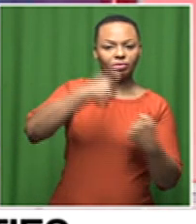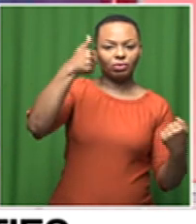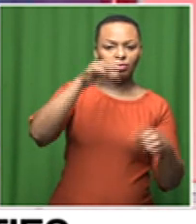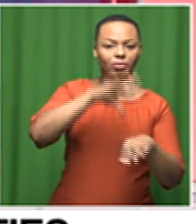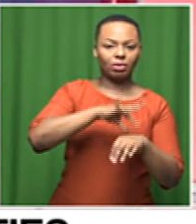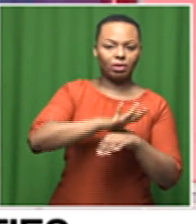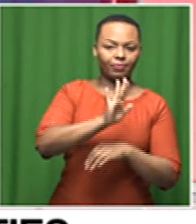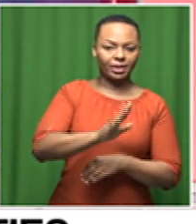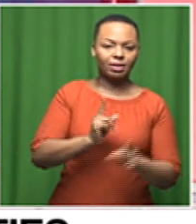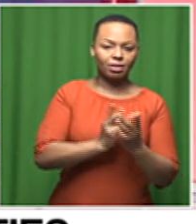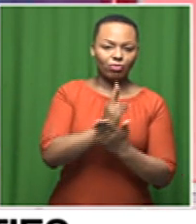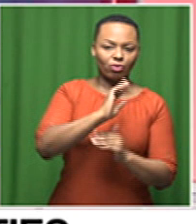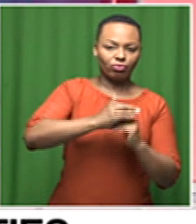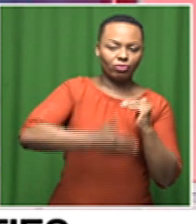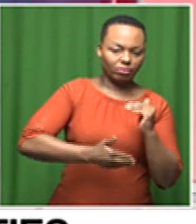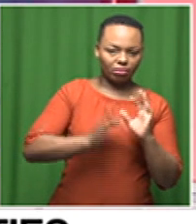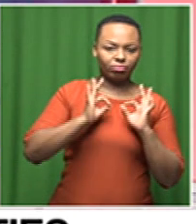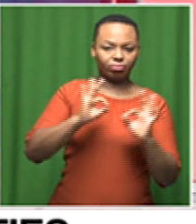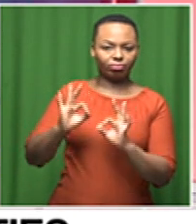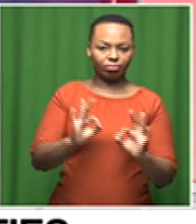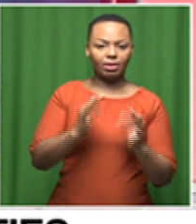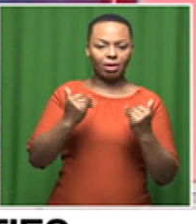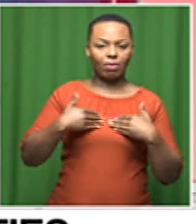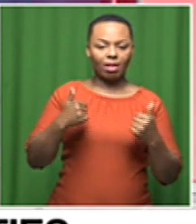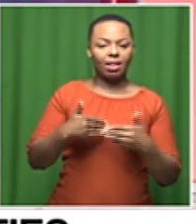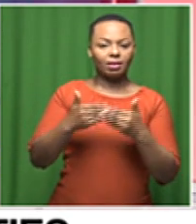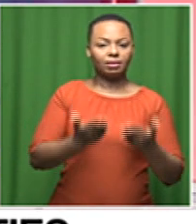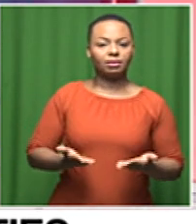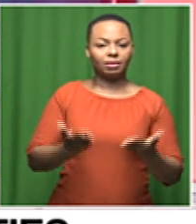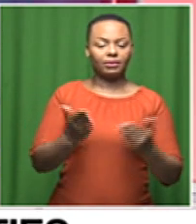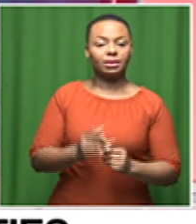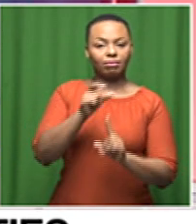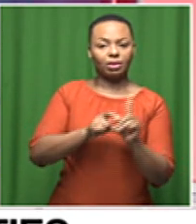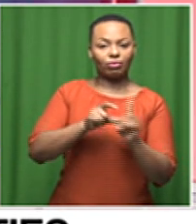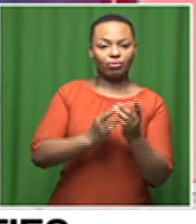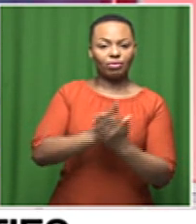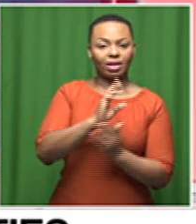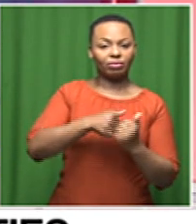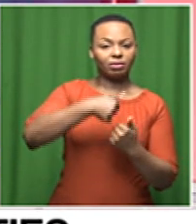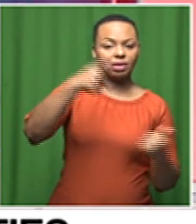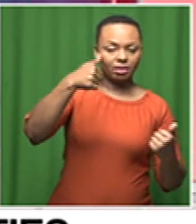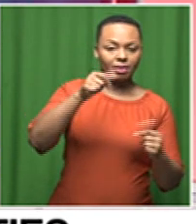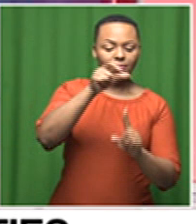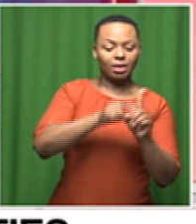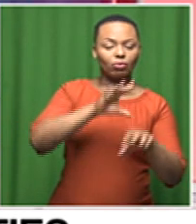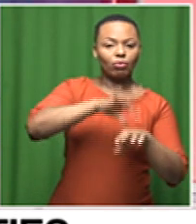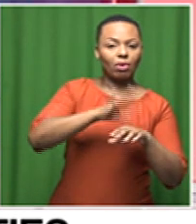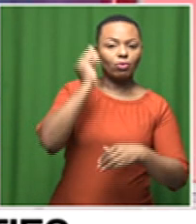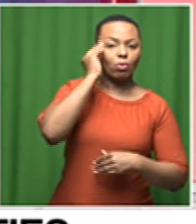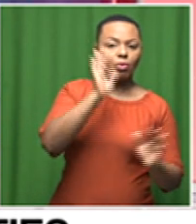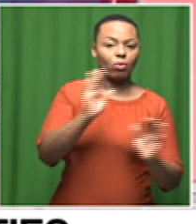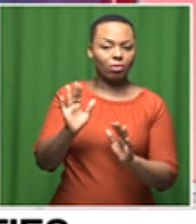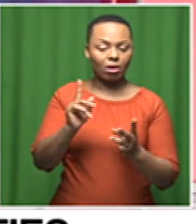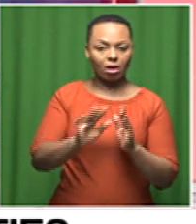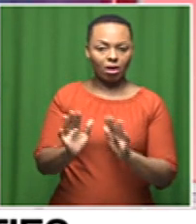protect the rights to effective health services. To talk to us about the Patients' Rights Charter and what patients should know and do when they're being treated